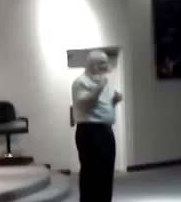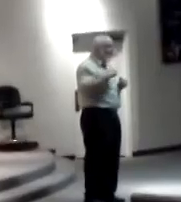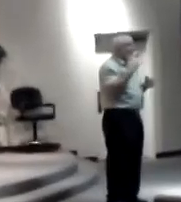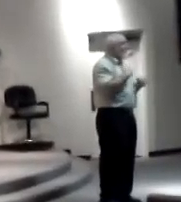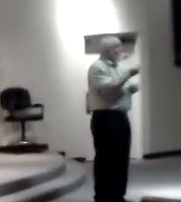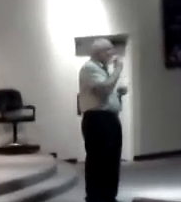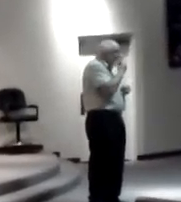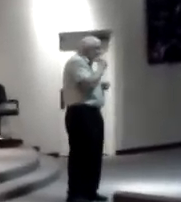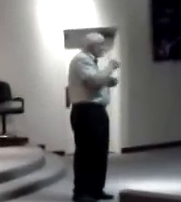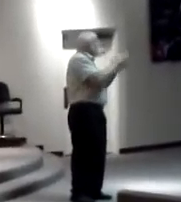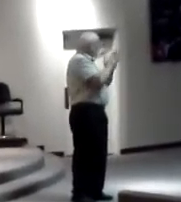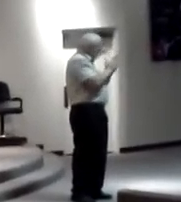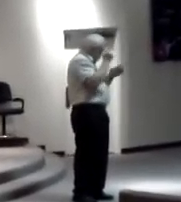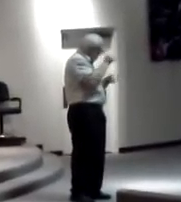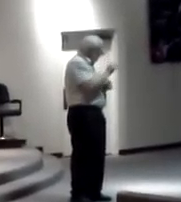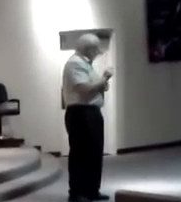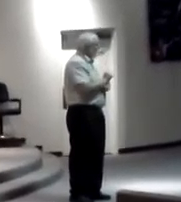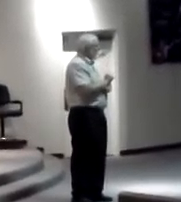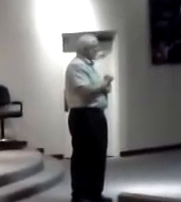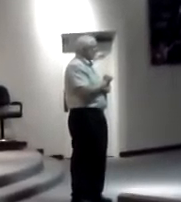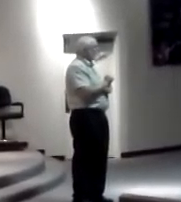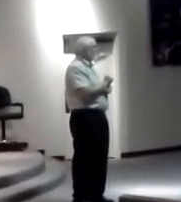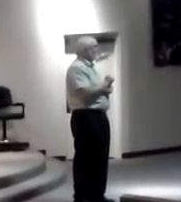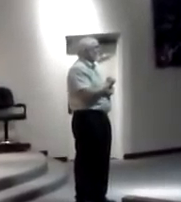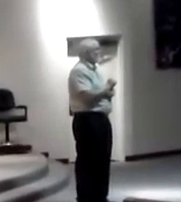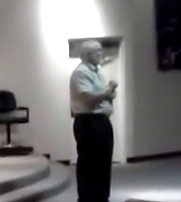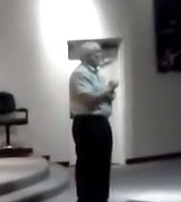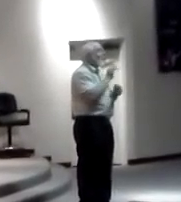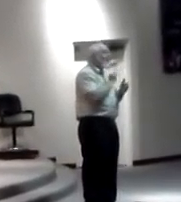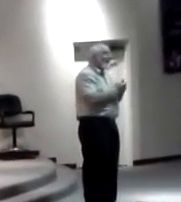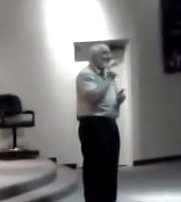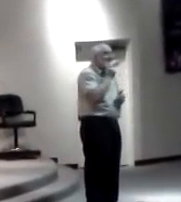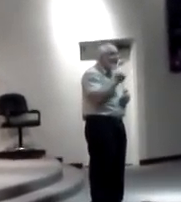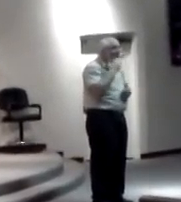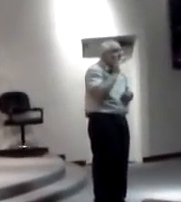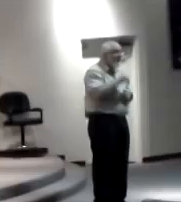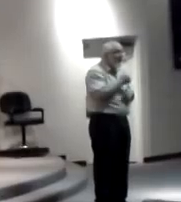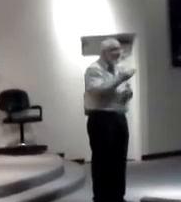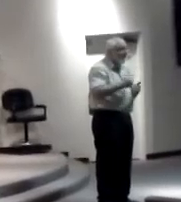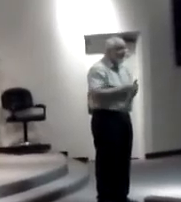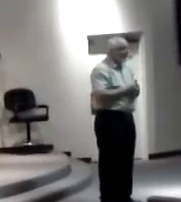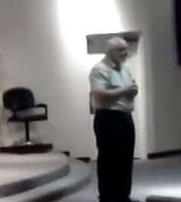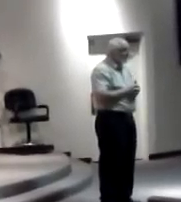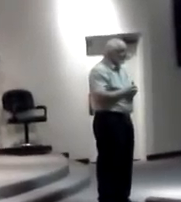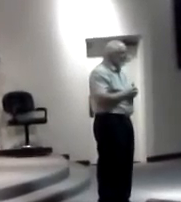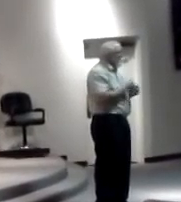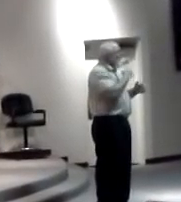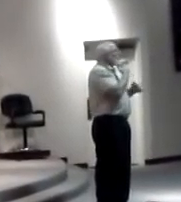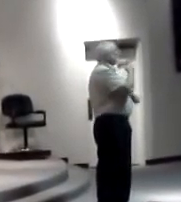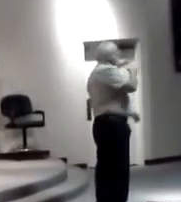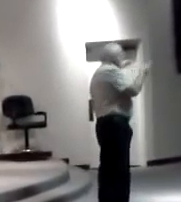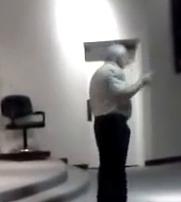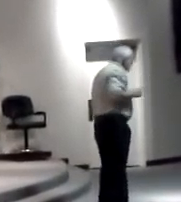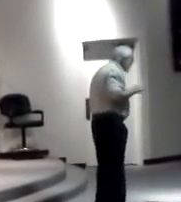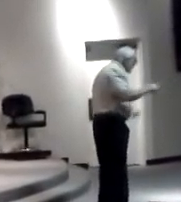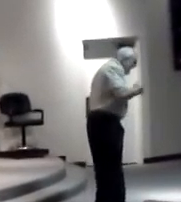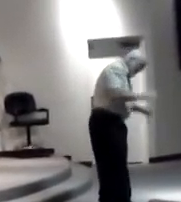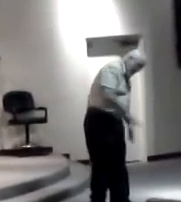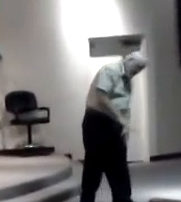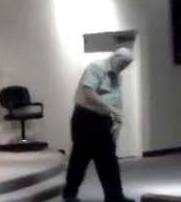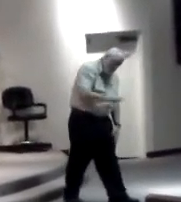food, you prayed for it. That's not a bad thing. But I can tell you, as I was growing